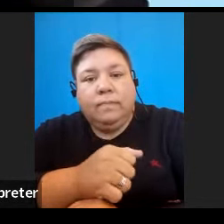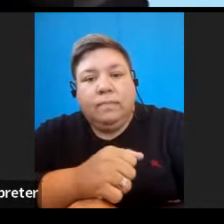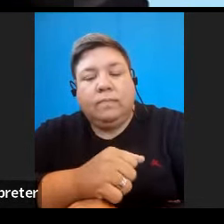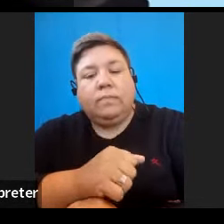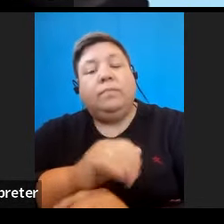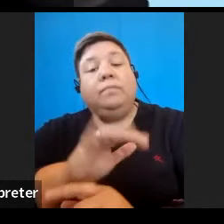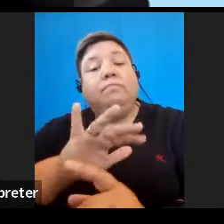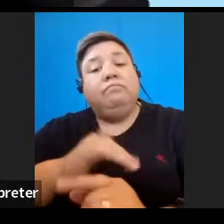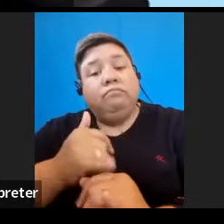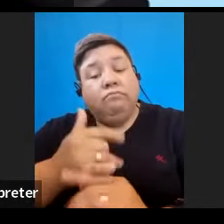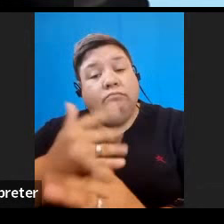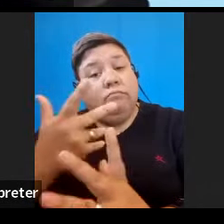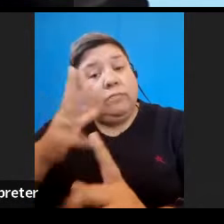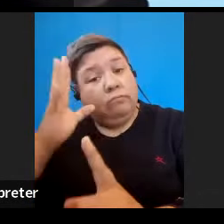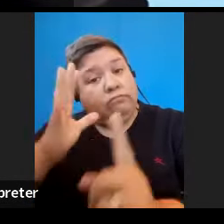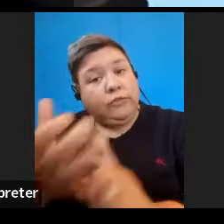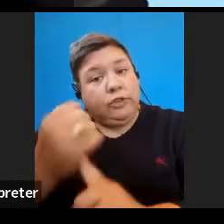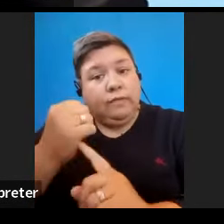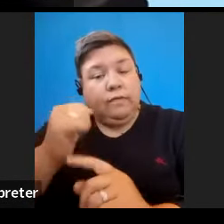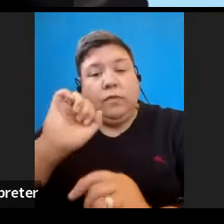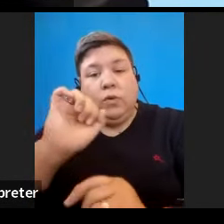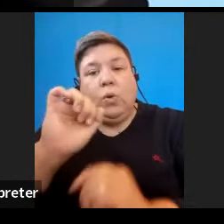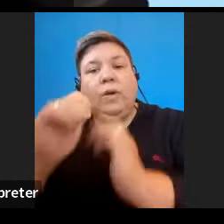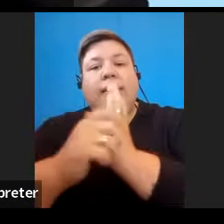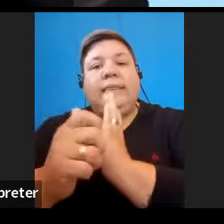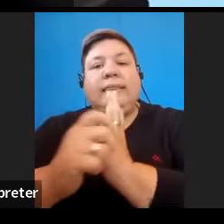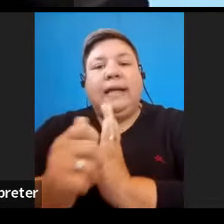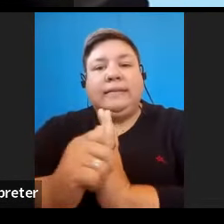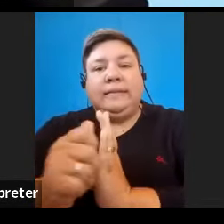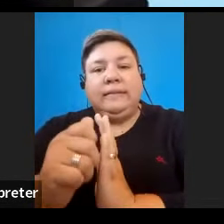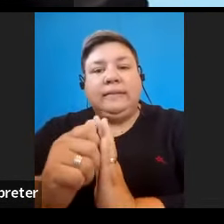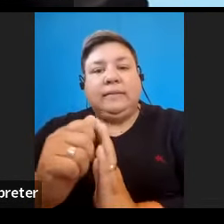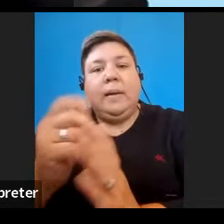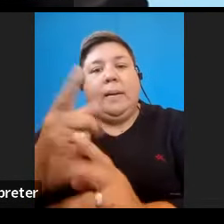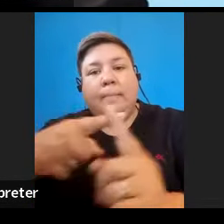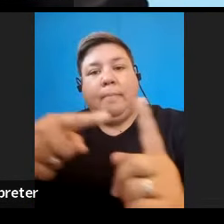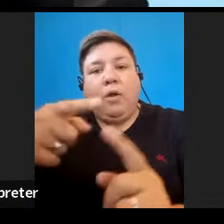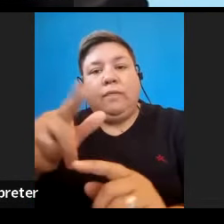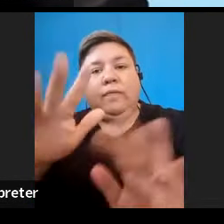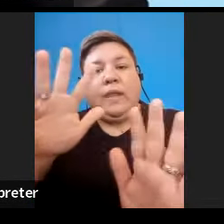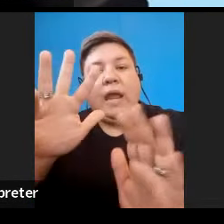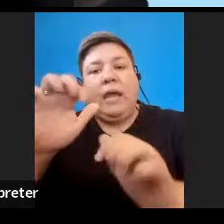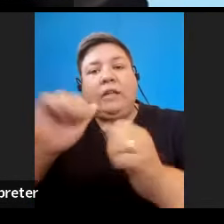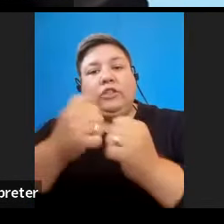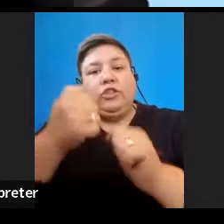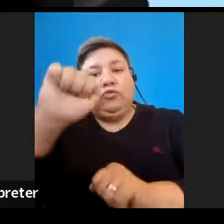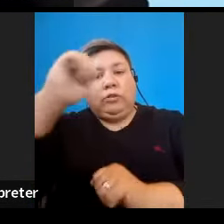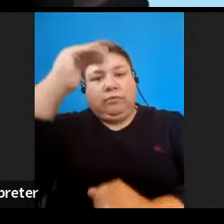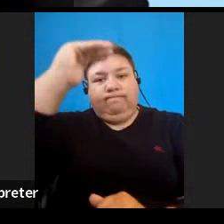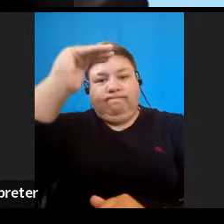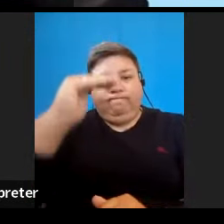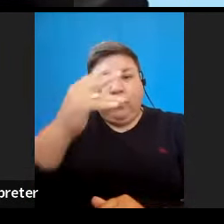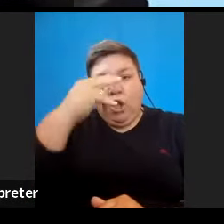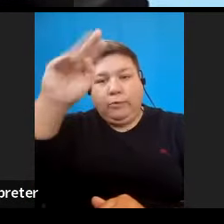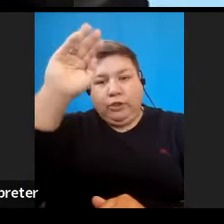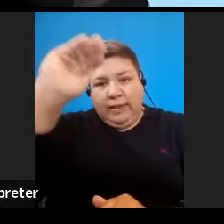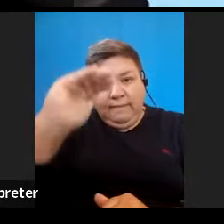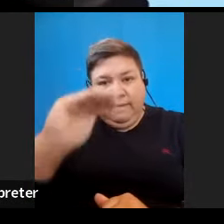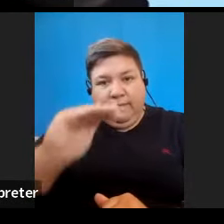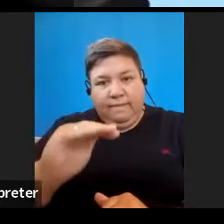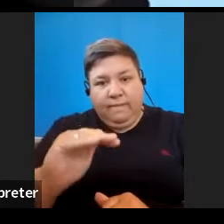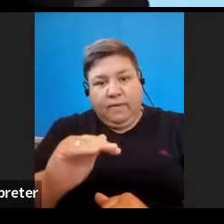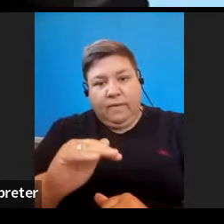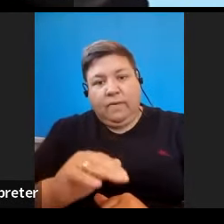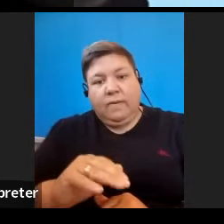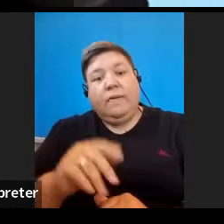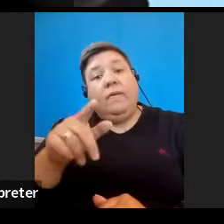to achieve our eco-tax systems. It's also part of the 9 strategic objectives of SARS. And that 9 strategic objective